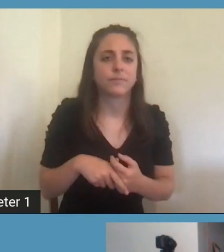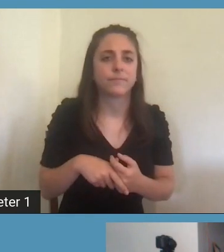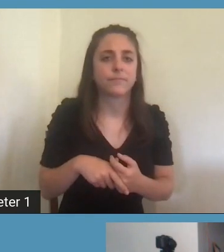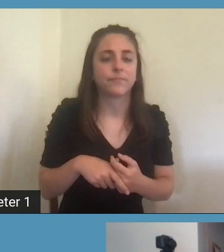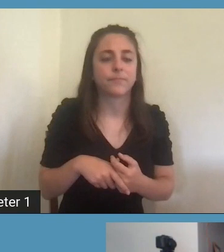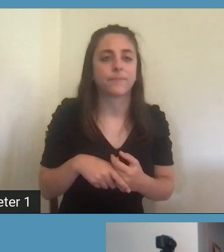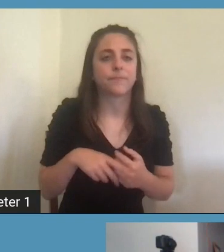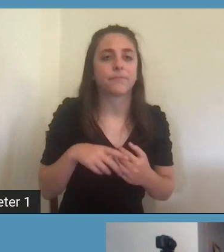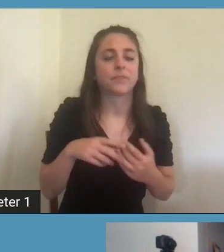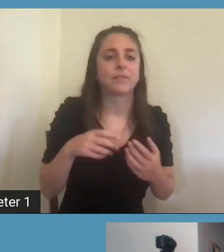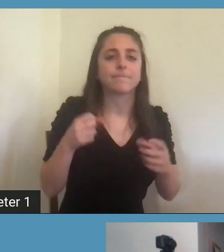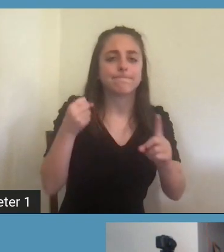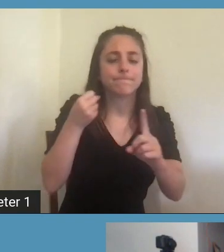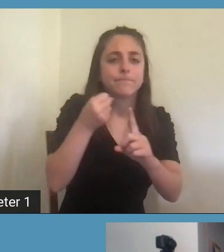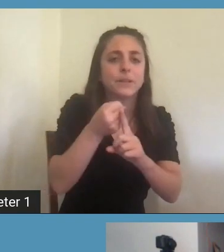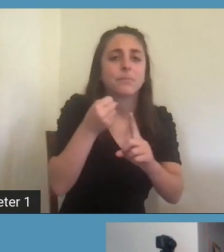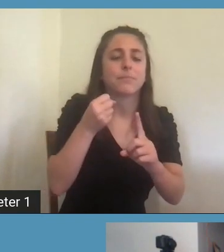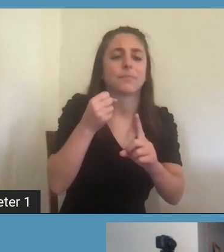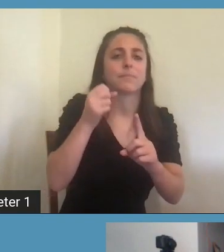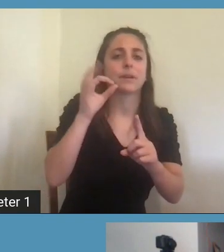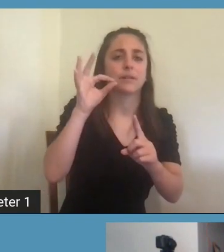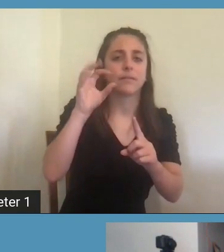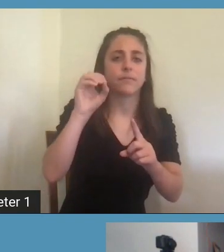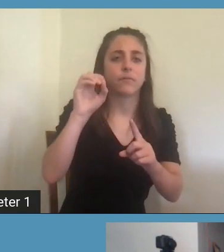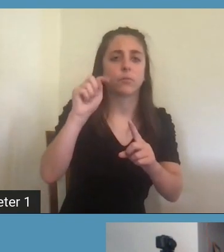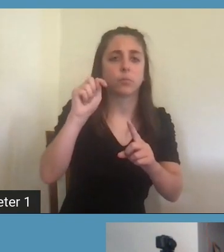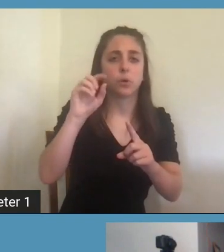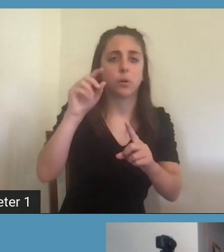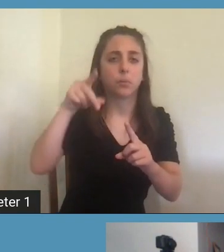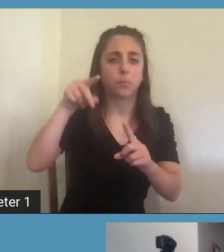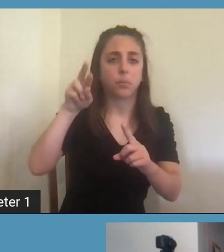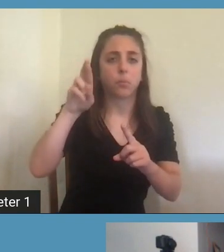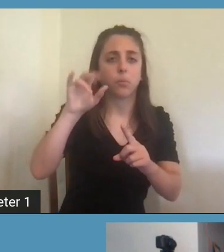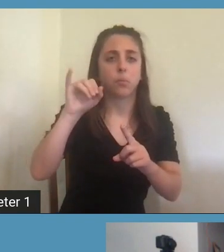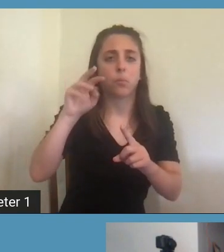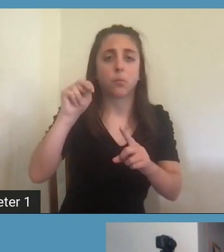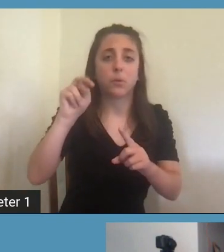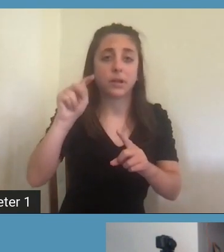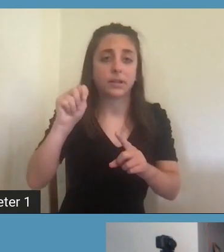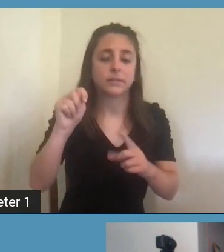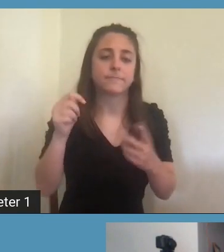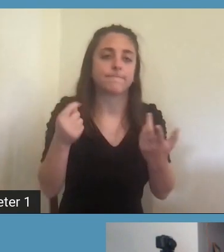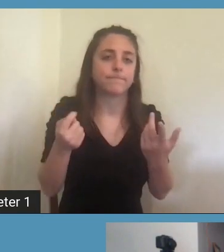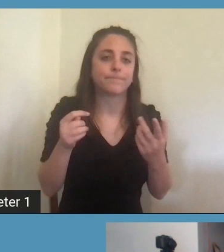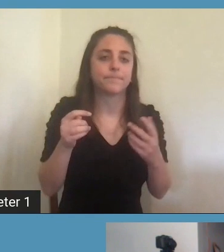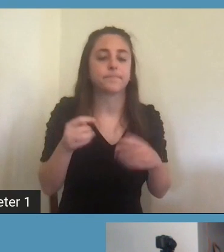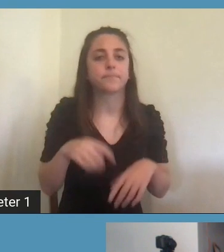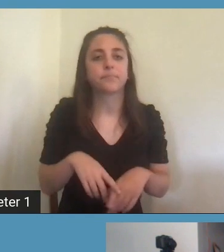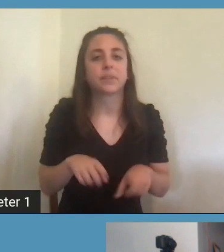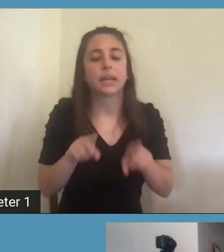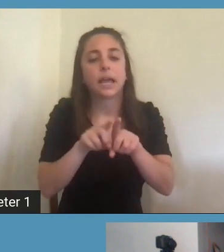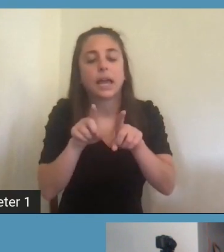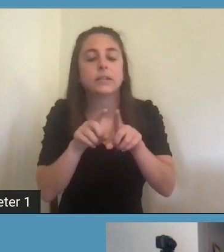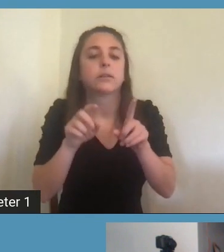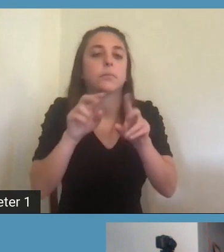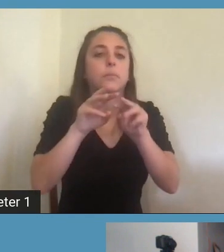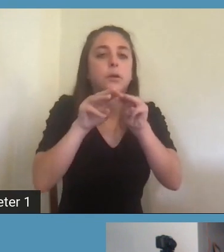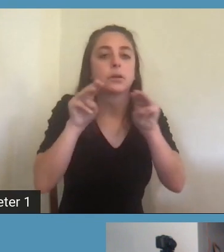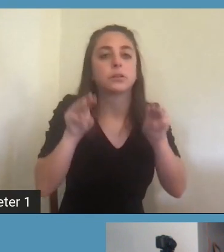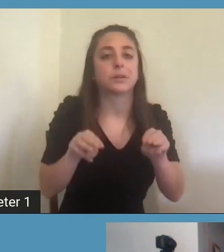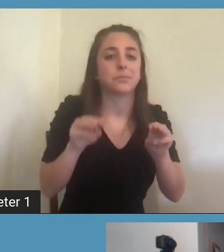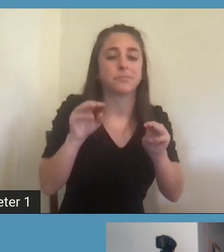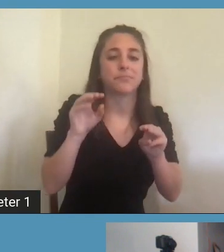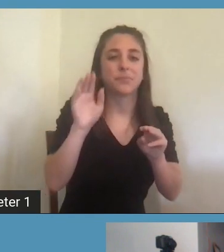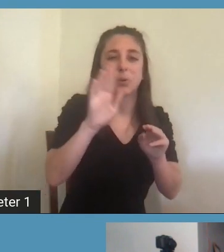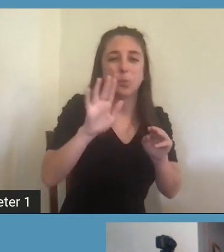footprint impact that we've had as a museum in our community. And it's, a 90-second script. So I'm